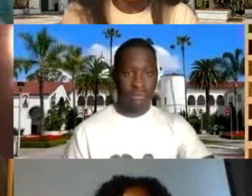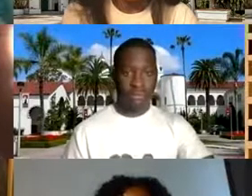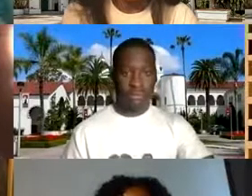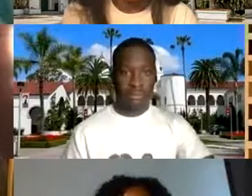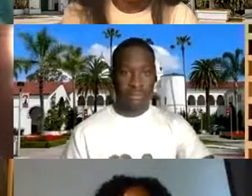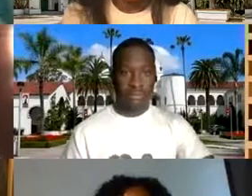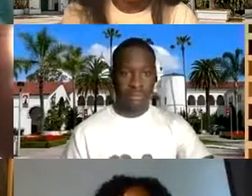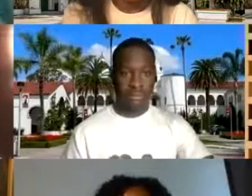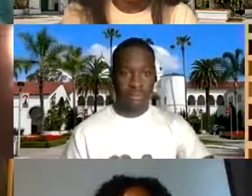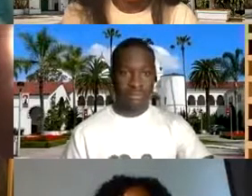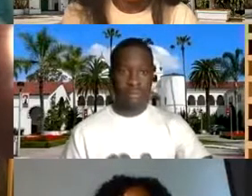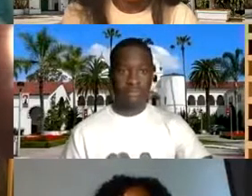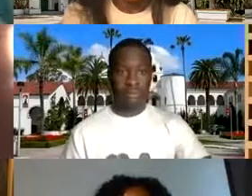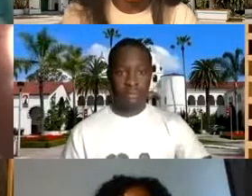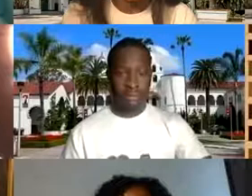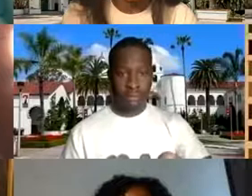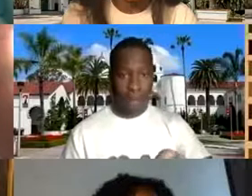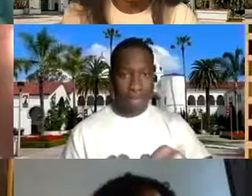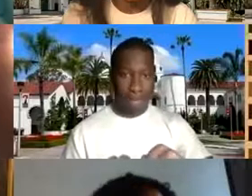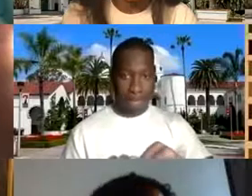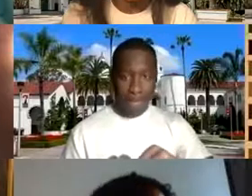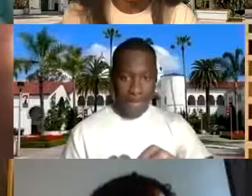Ryan, I'll go first. Okay. So me,